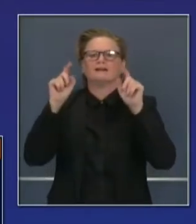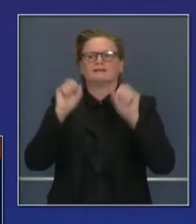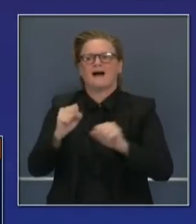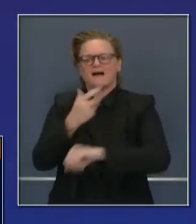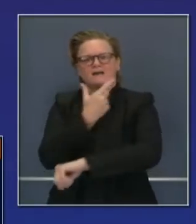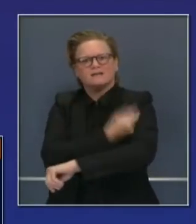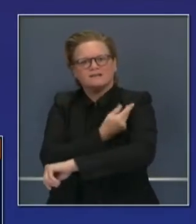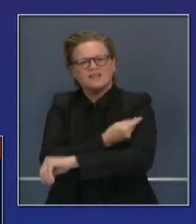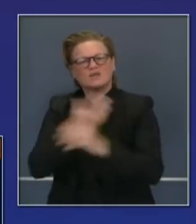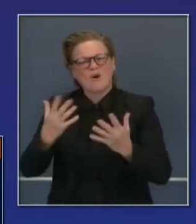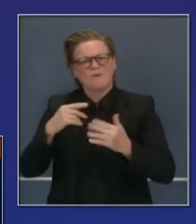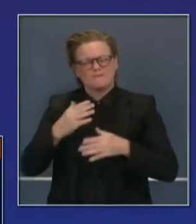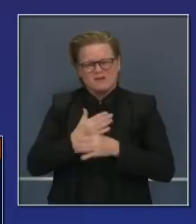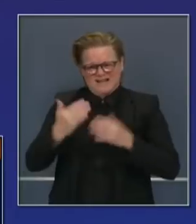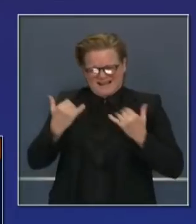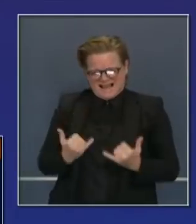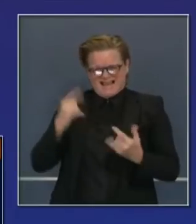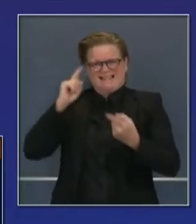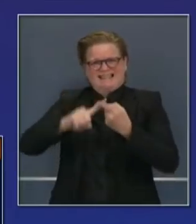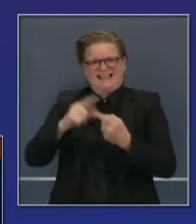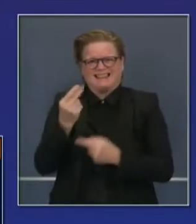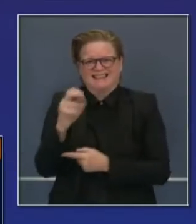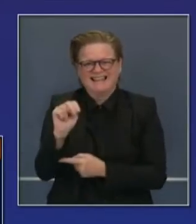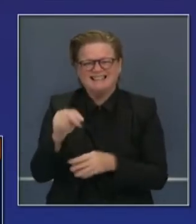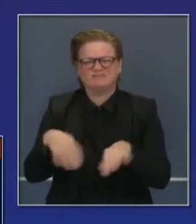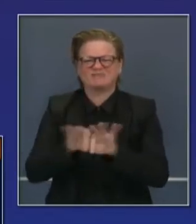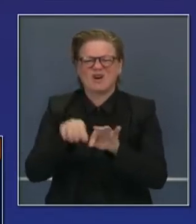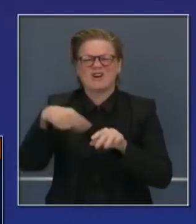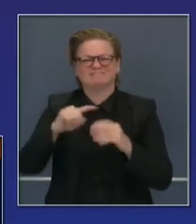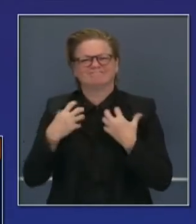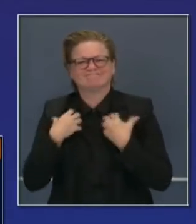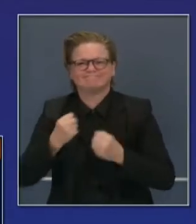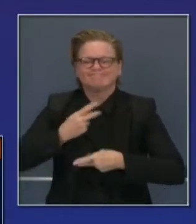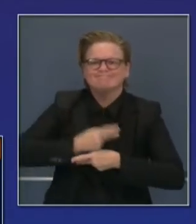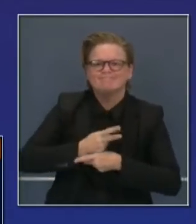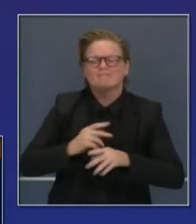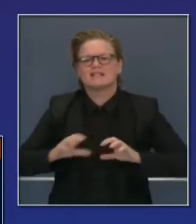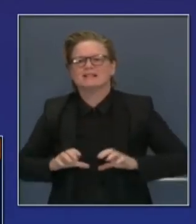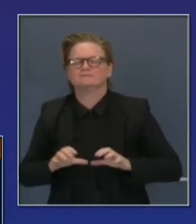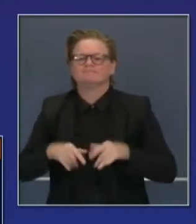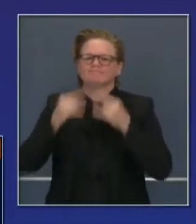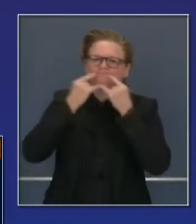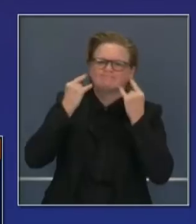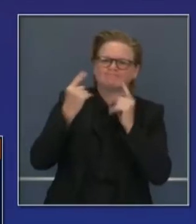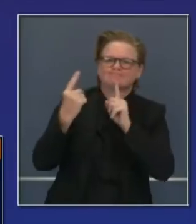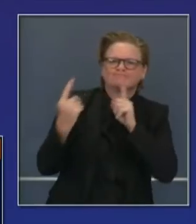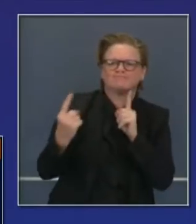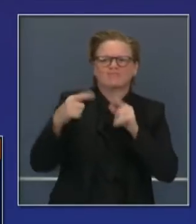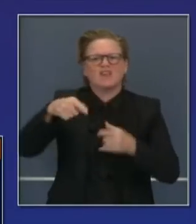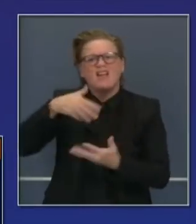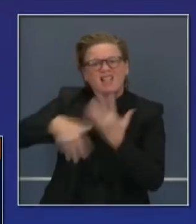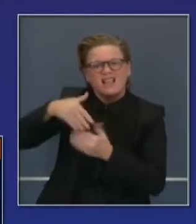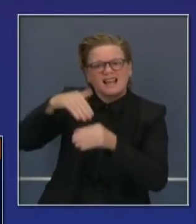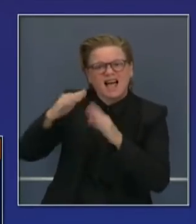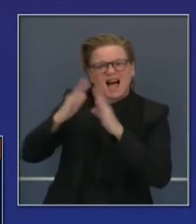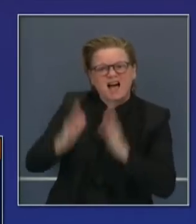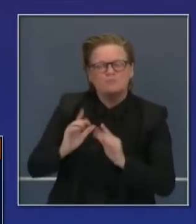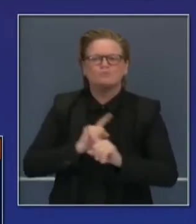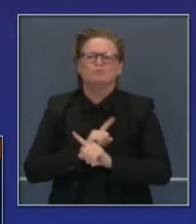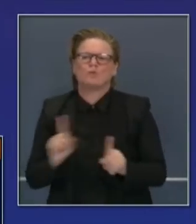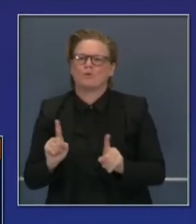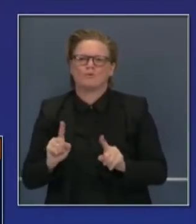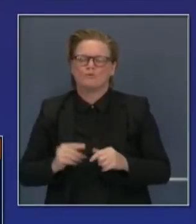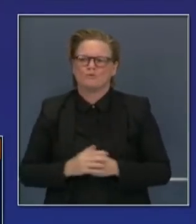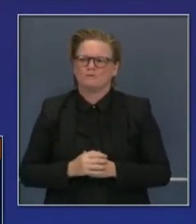as well, not only to message and recognition and importance of mining your mental